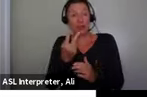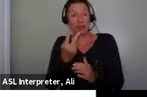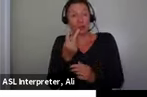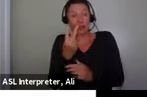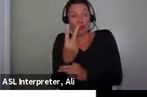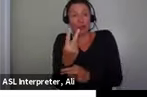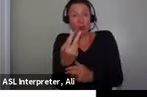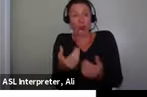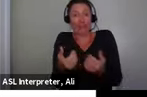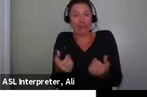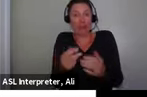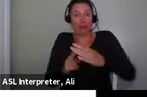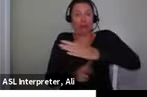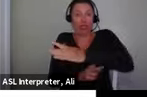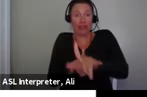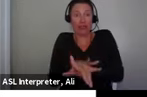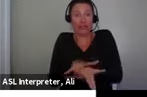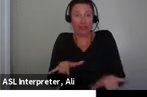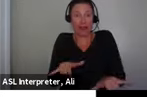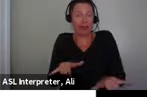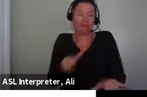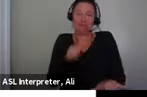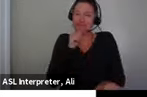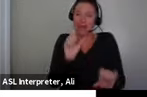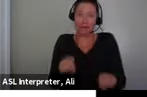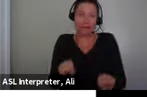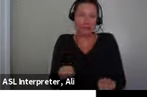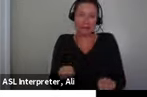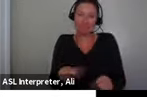two separate bridges built at the same time isn't feasible.